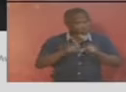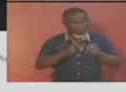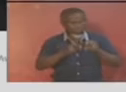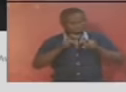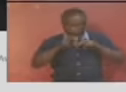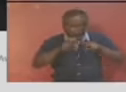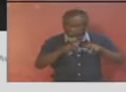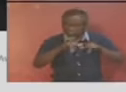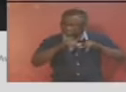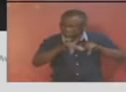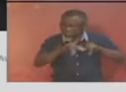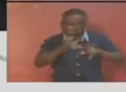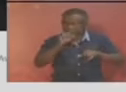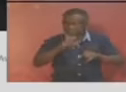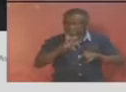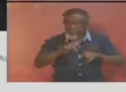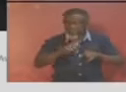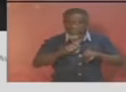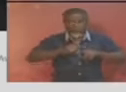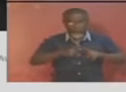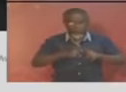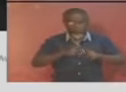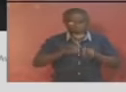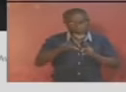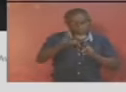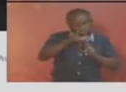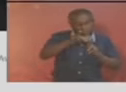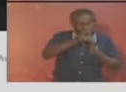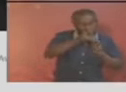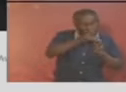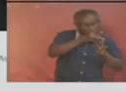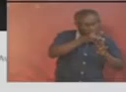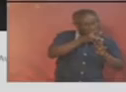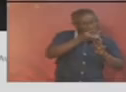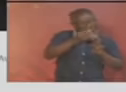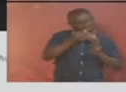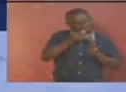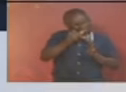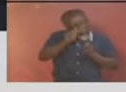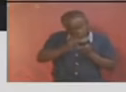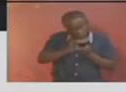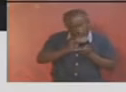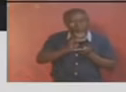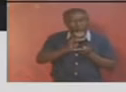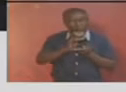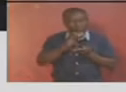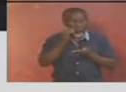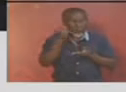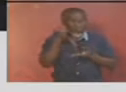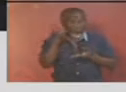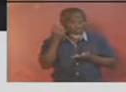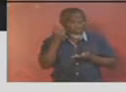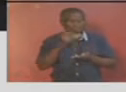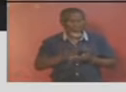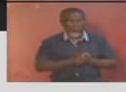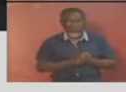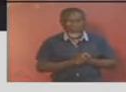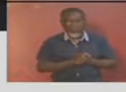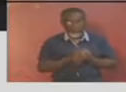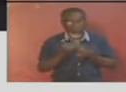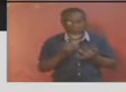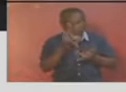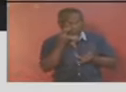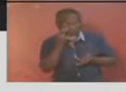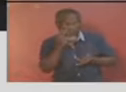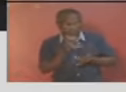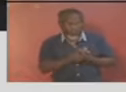levels or rates of transmission are relatively low. Next slide, please. As we see, with the bulk